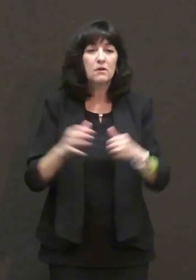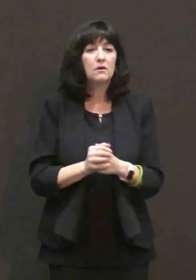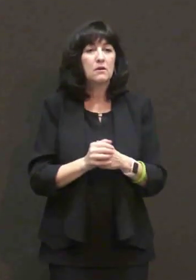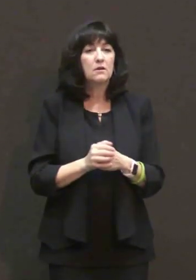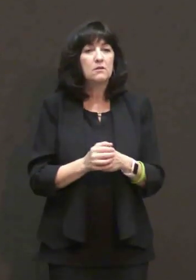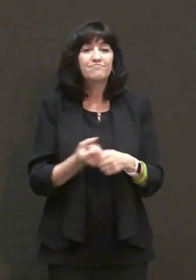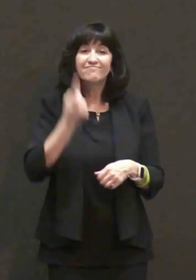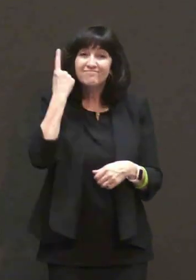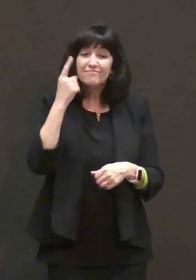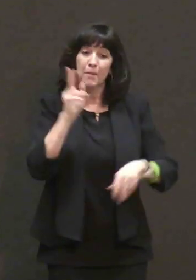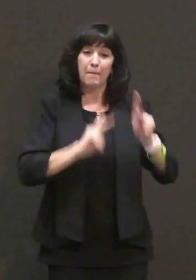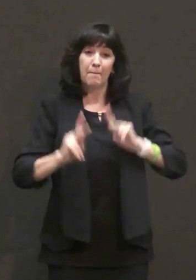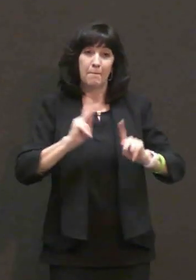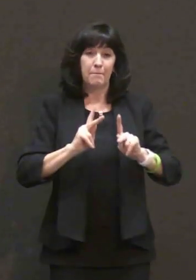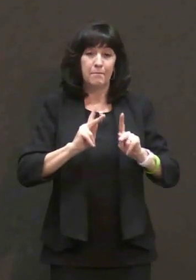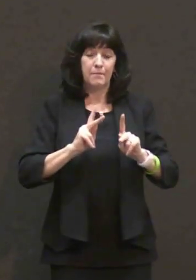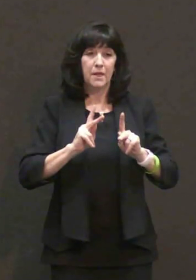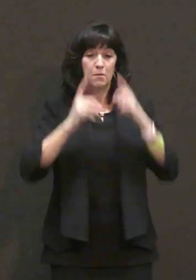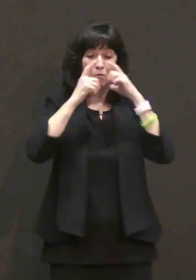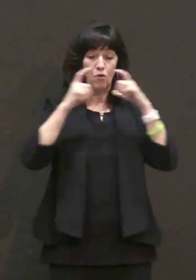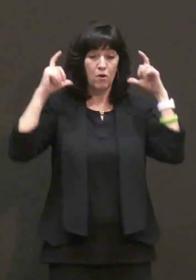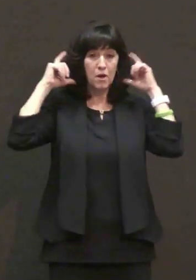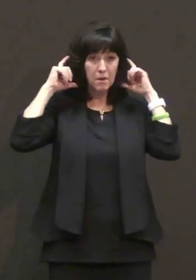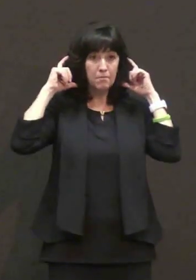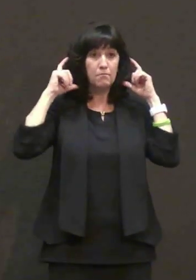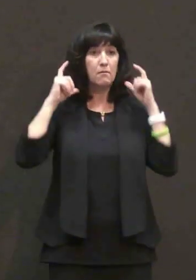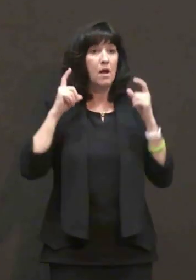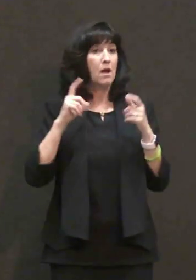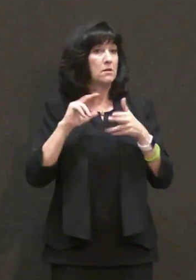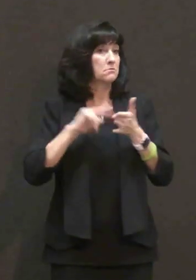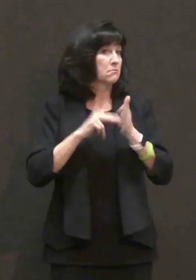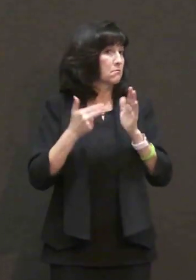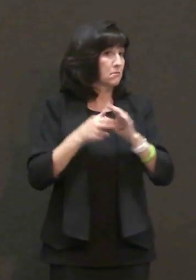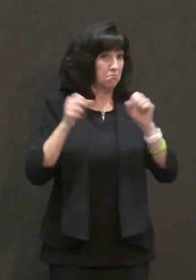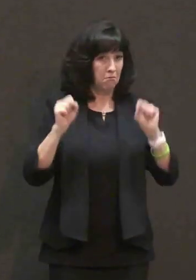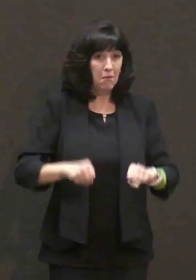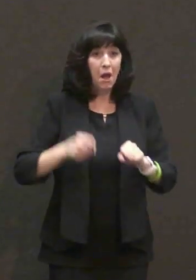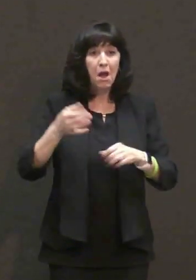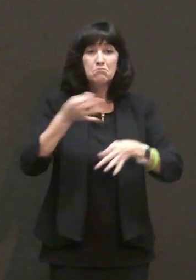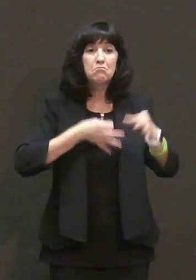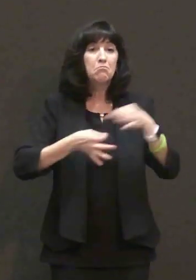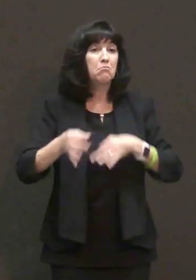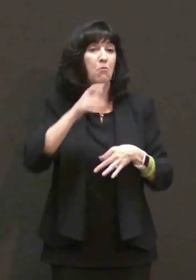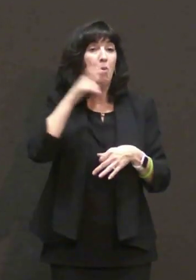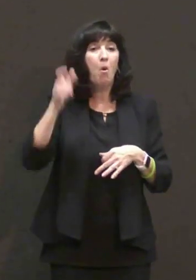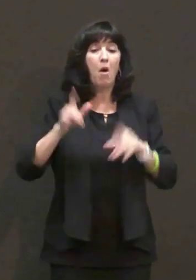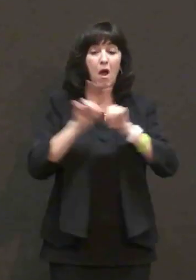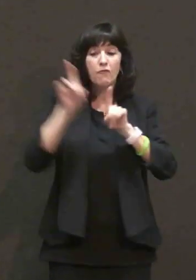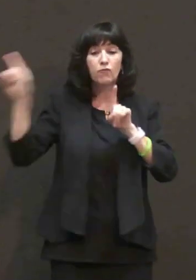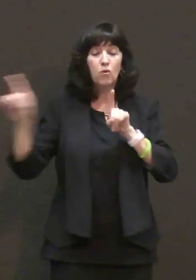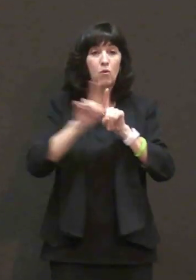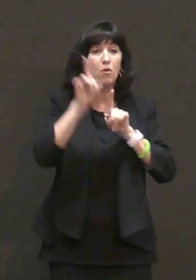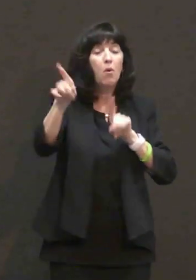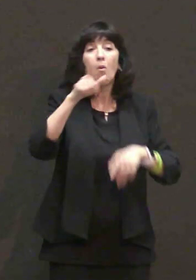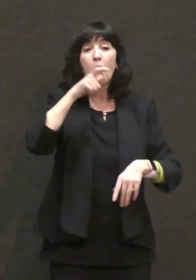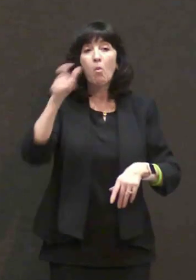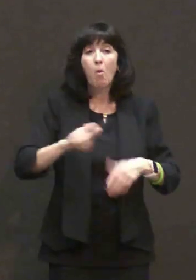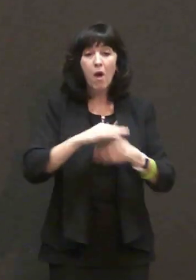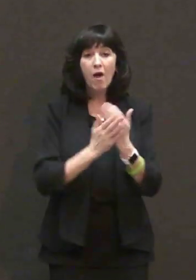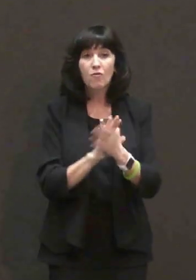is not a substitute for appropriate social distancing and hand hygiene, as those are incredibly